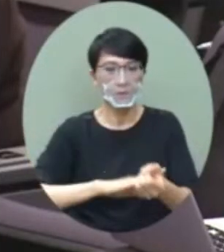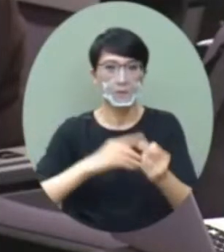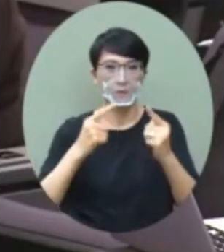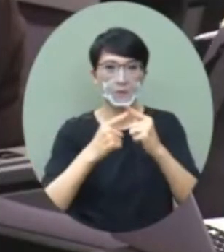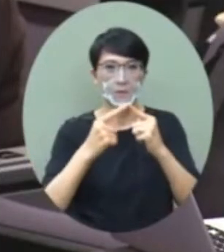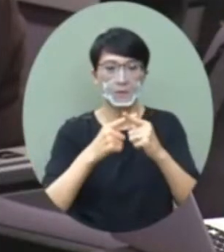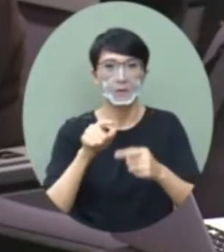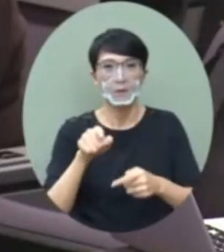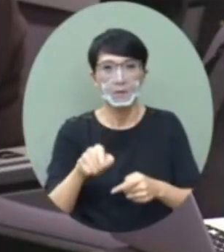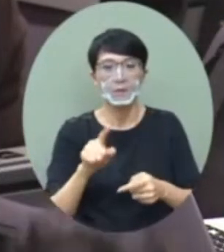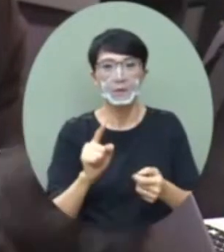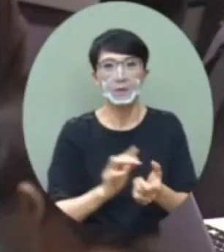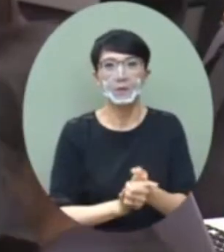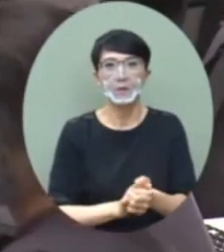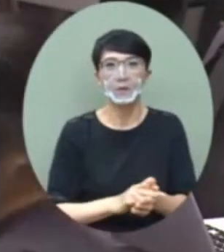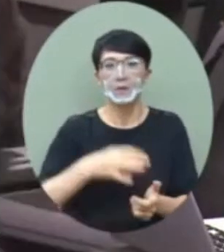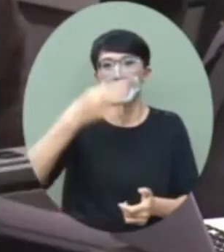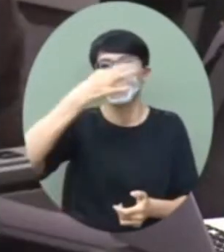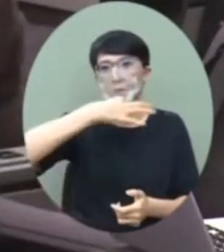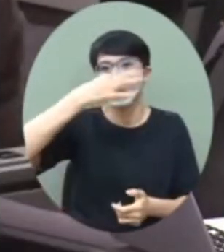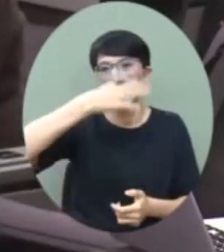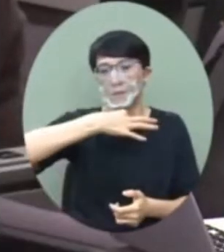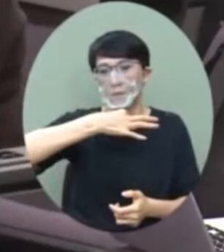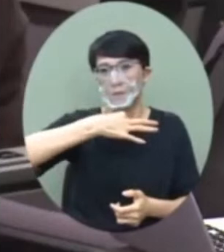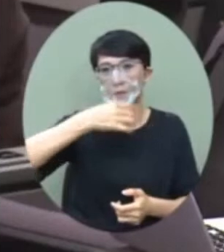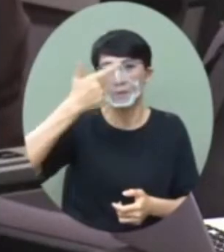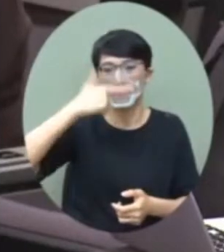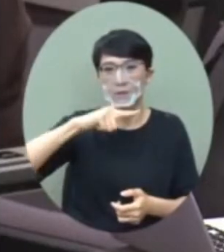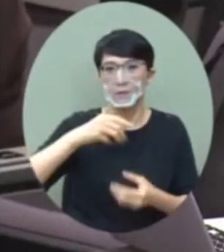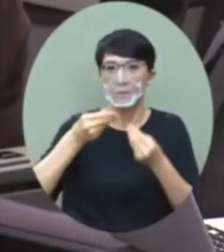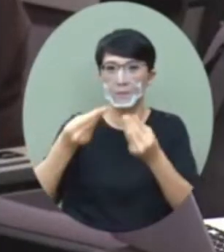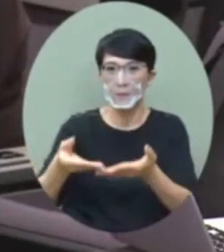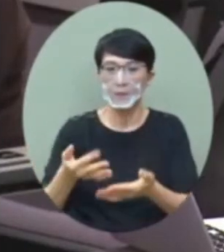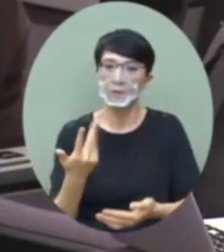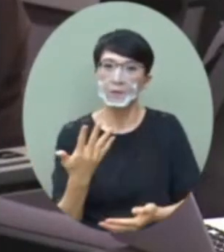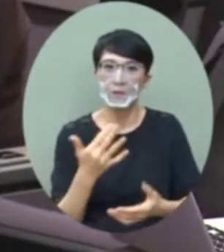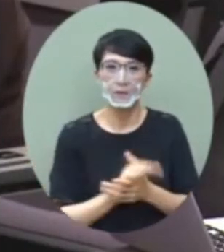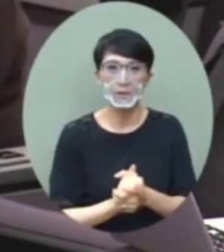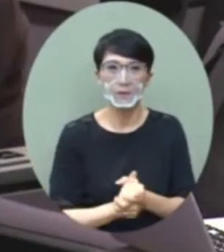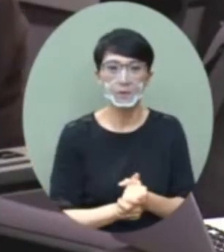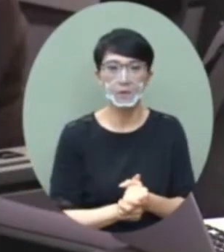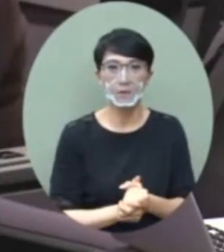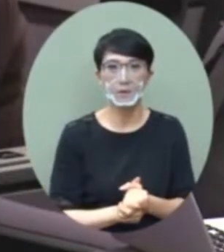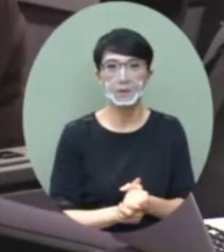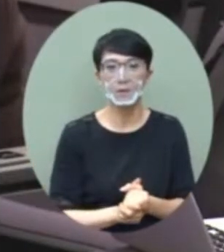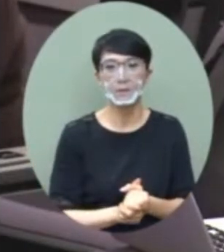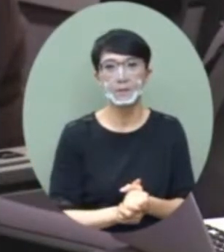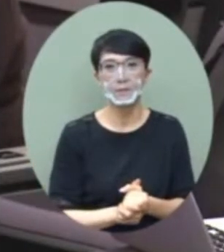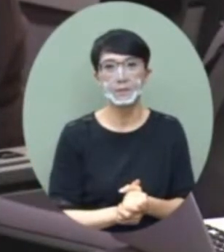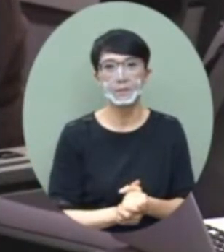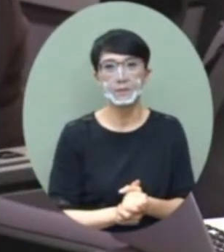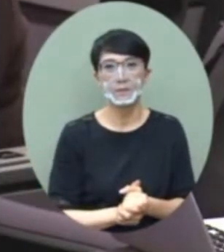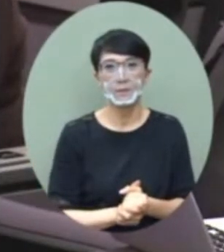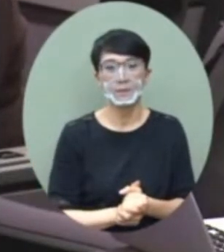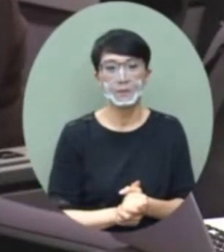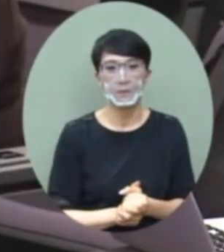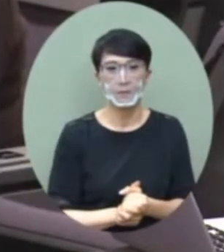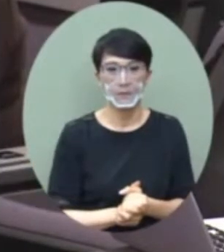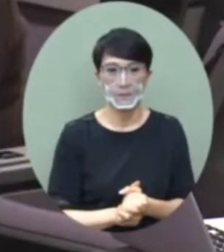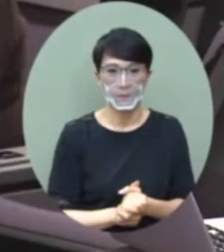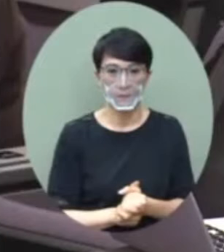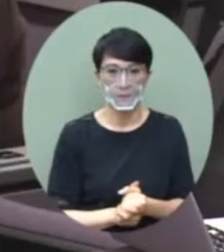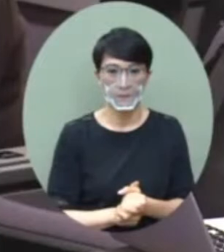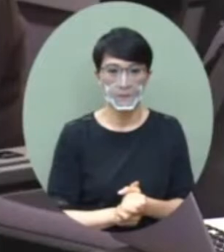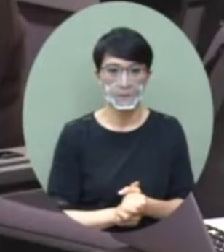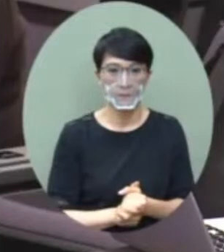up other channels for these people to obtain exemption proof? Thank you. Okay, so maybe I'll